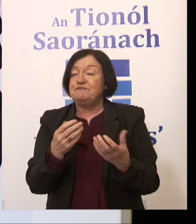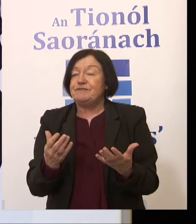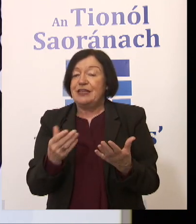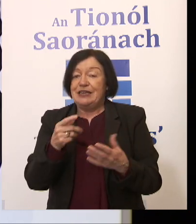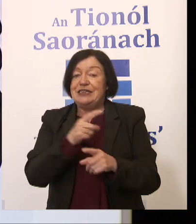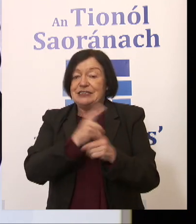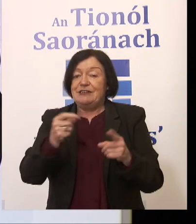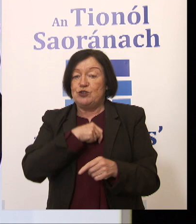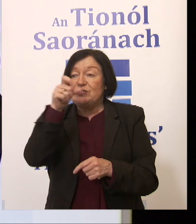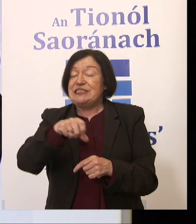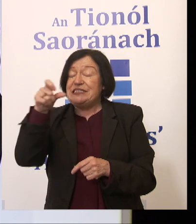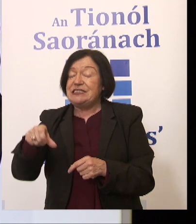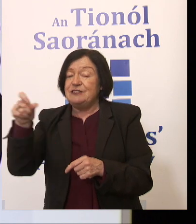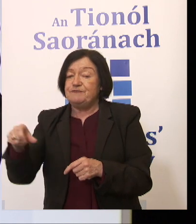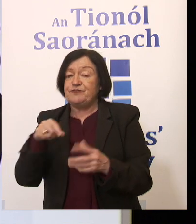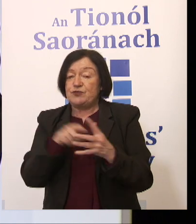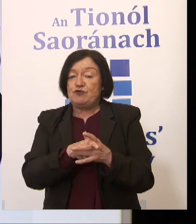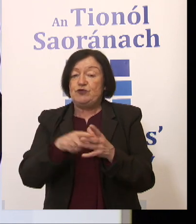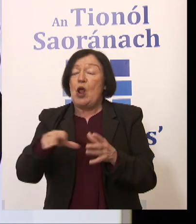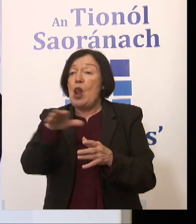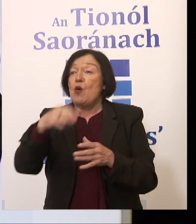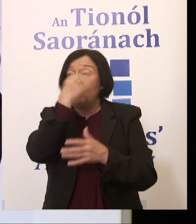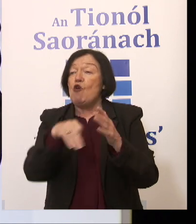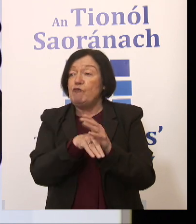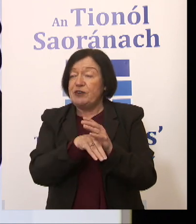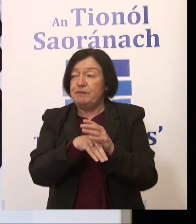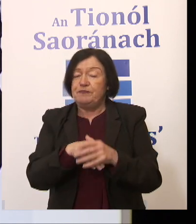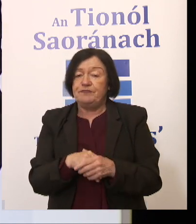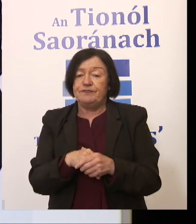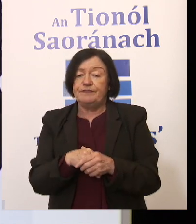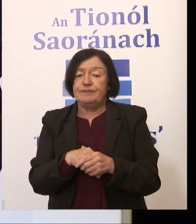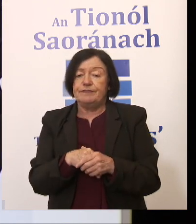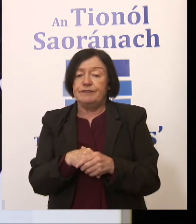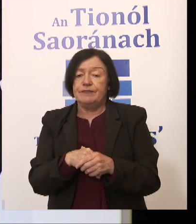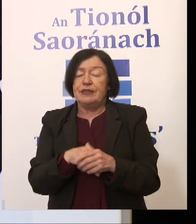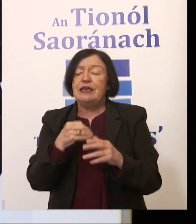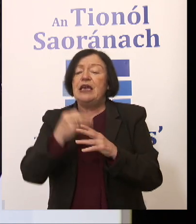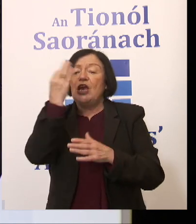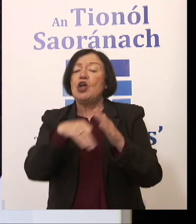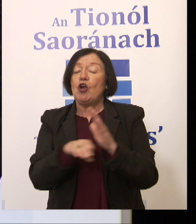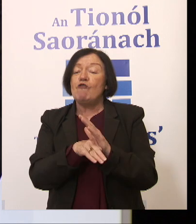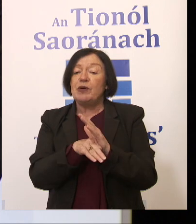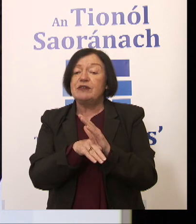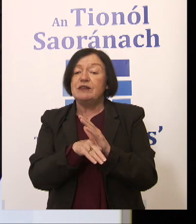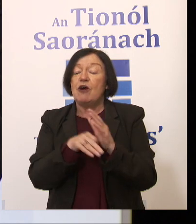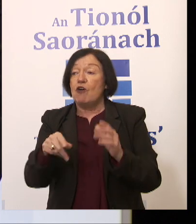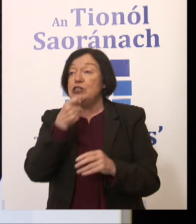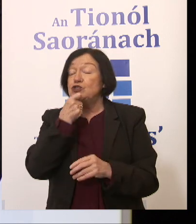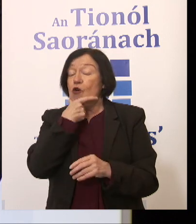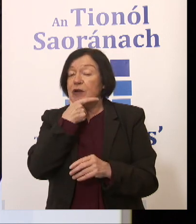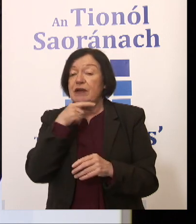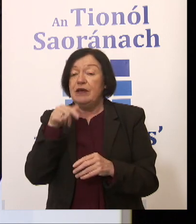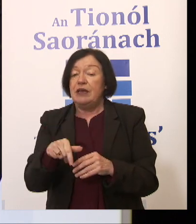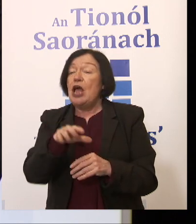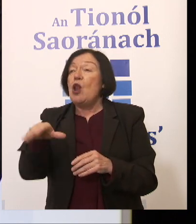are delivered to citizens through local government. So I suppose, look, in government, or in Dublin, local